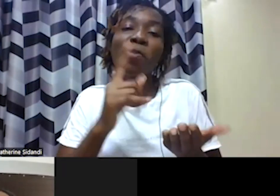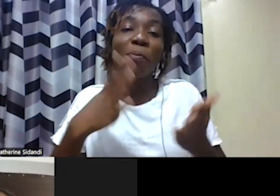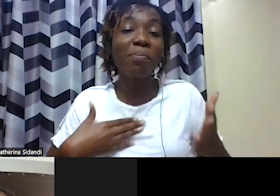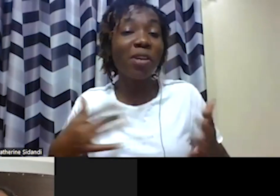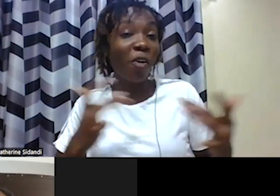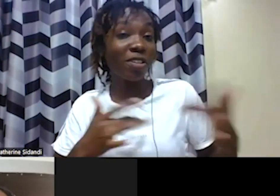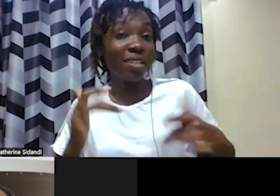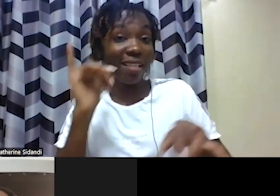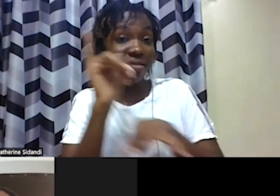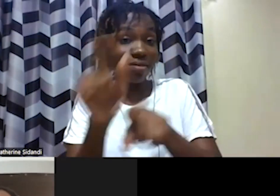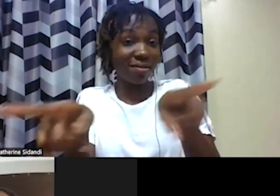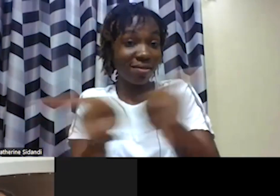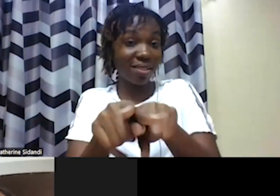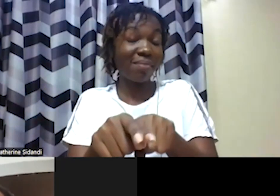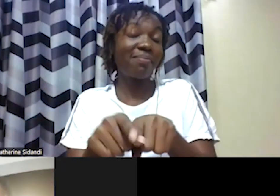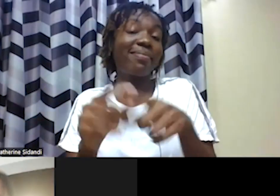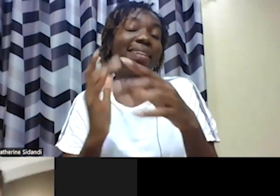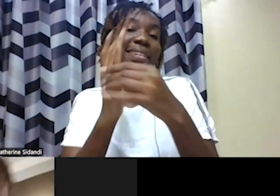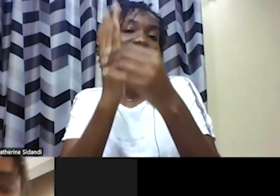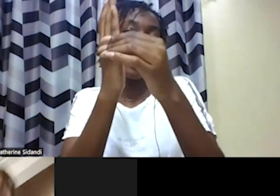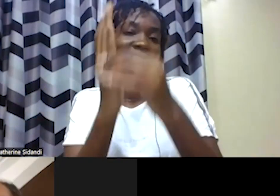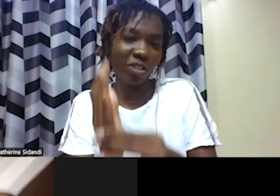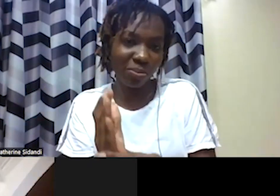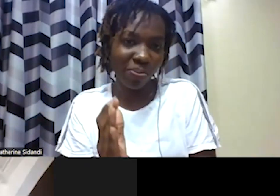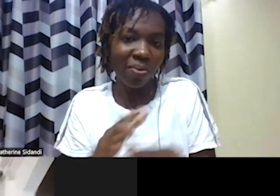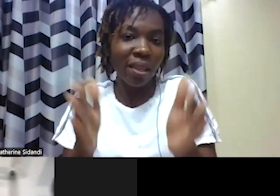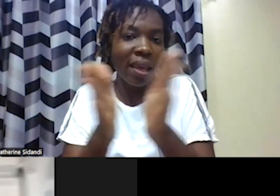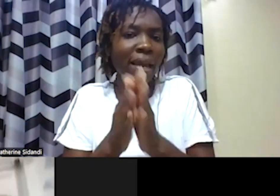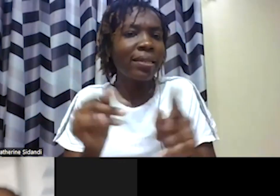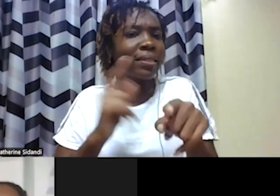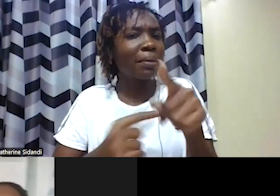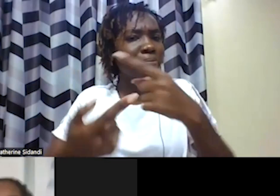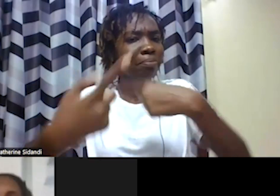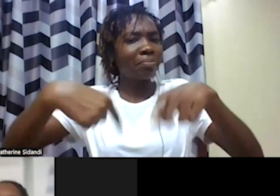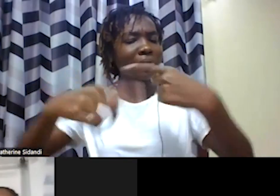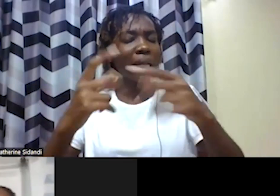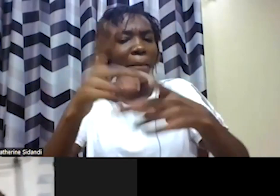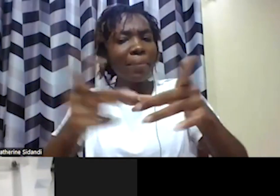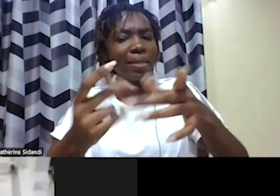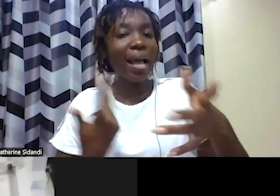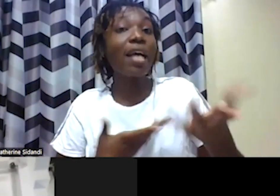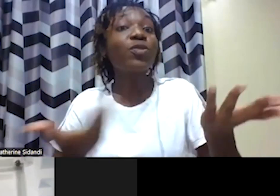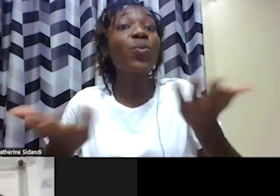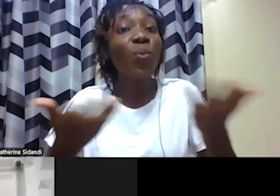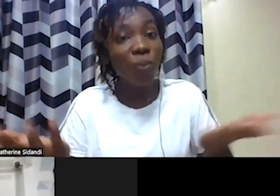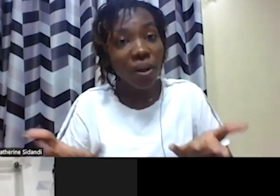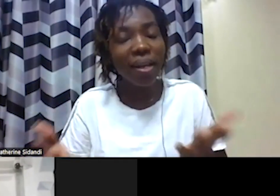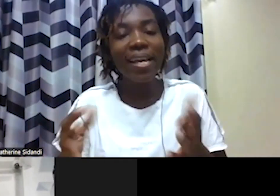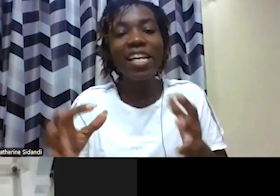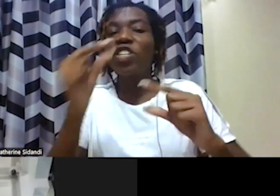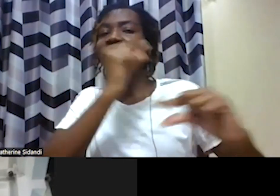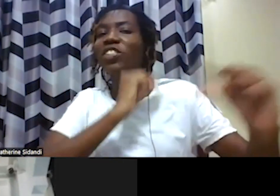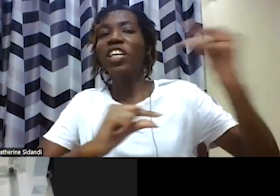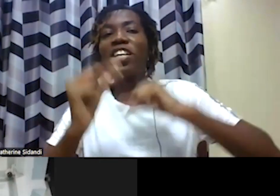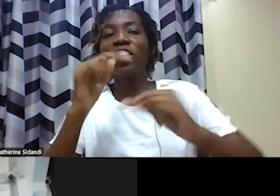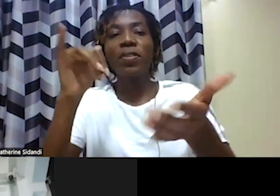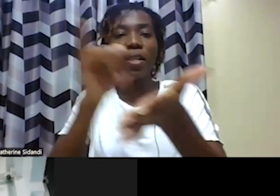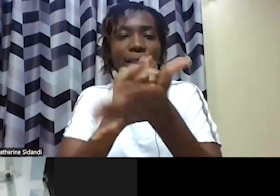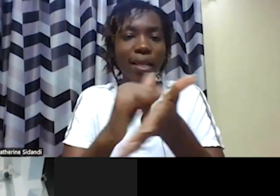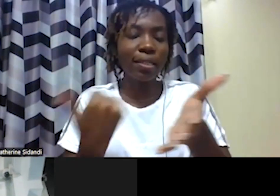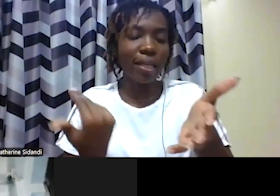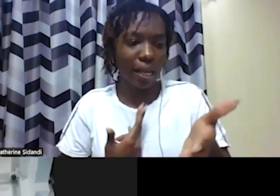one also leadership. Now, coming to where we are currently in the generation that we are, and